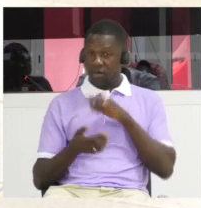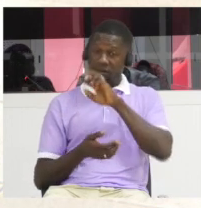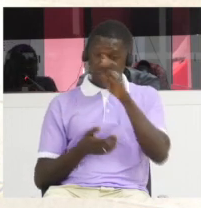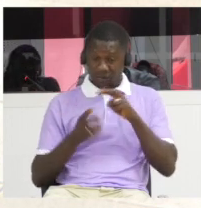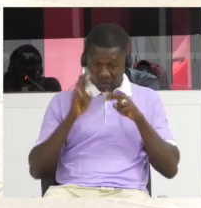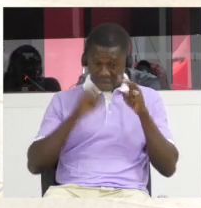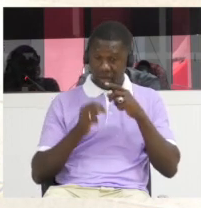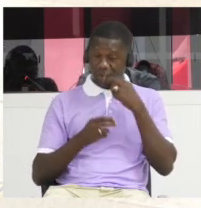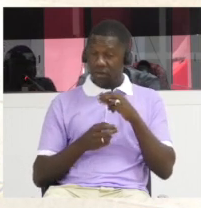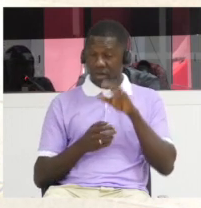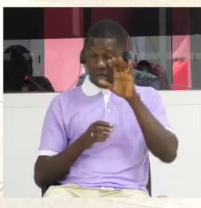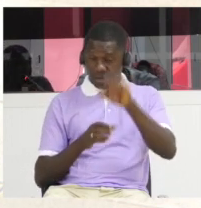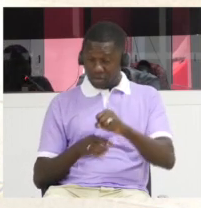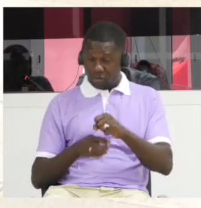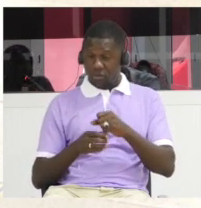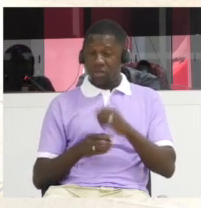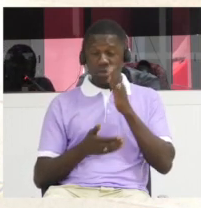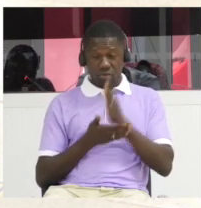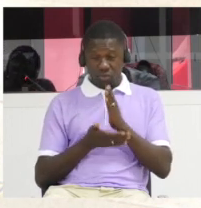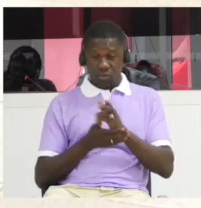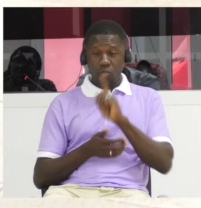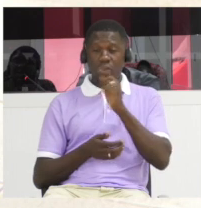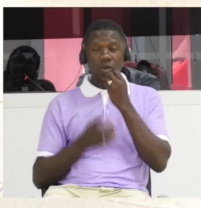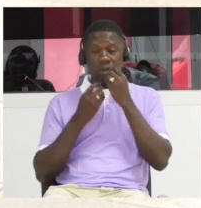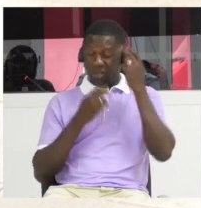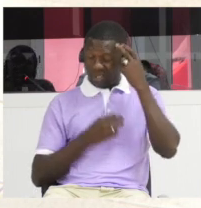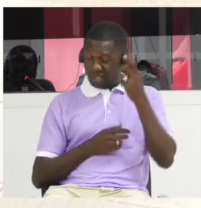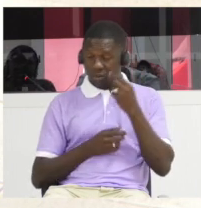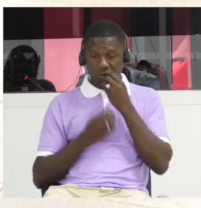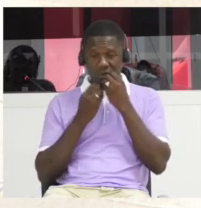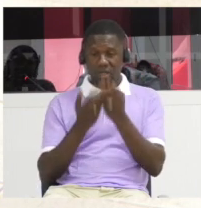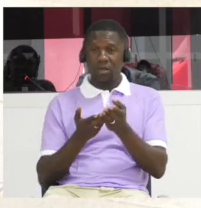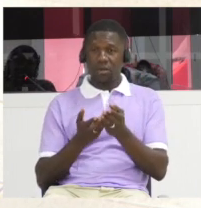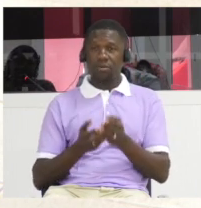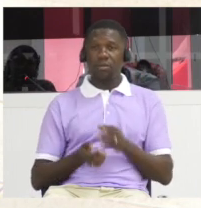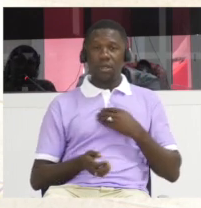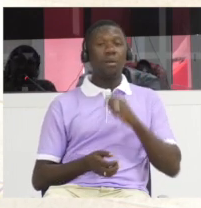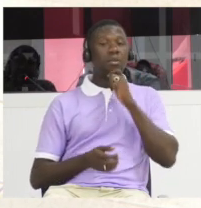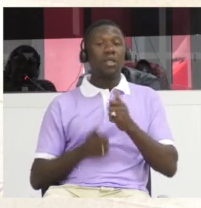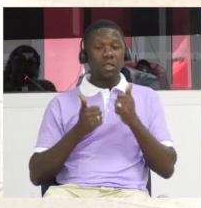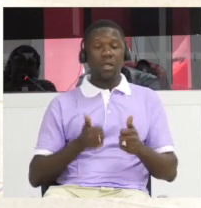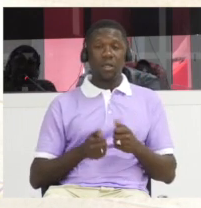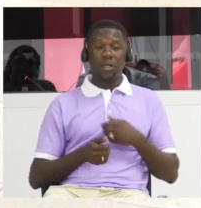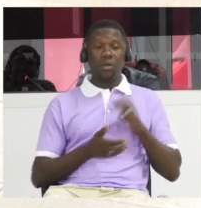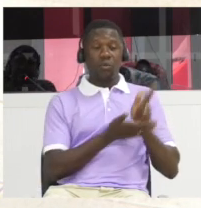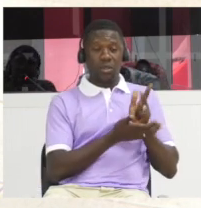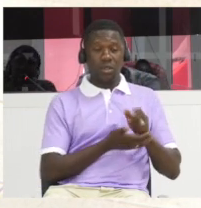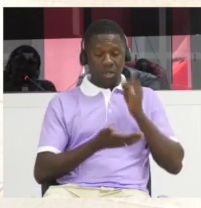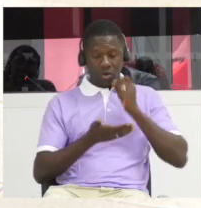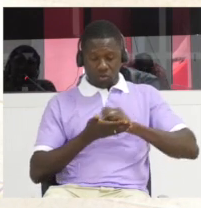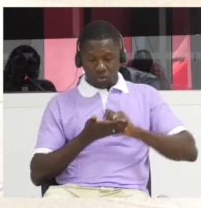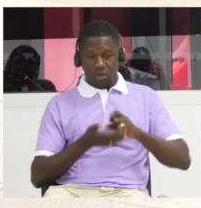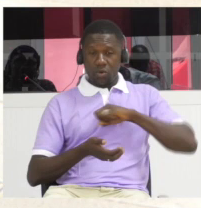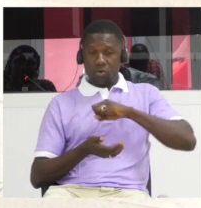find out if that captures adequately what you intend to say. By the way, Mr. Chair, the witness wrote his own